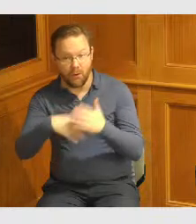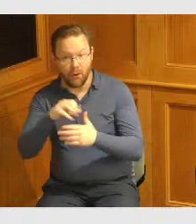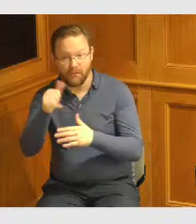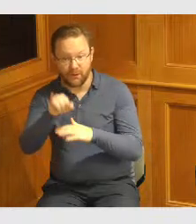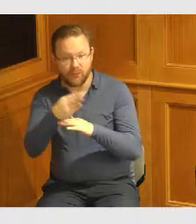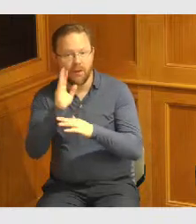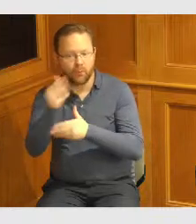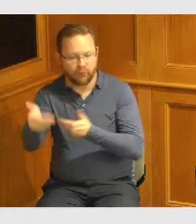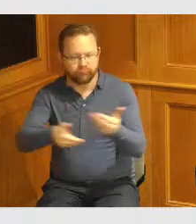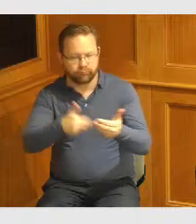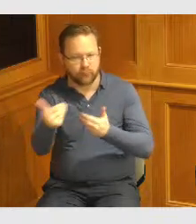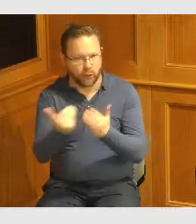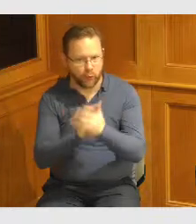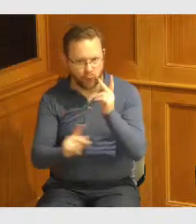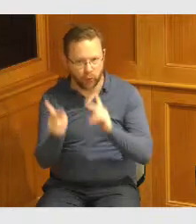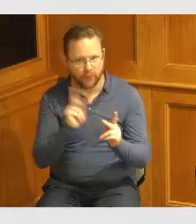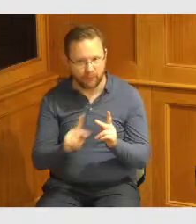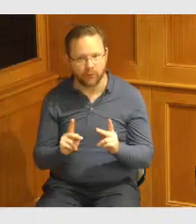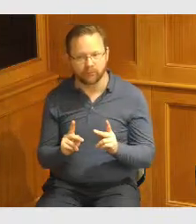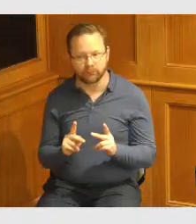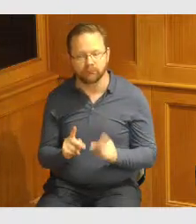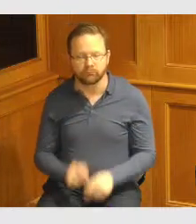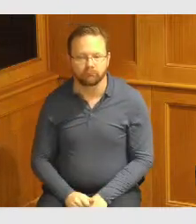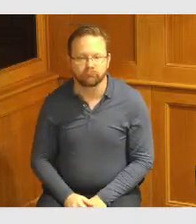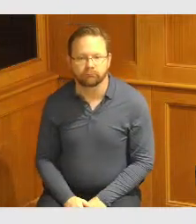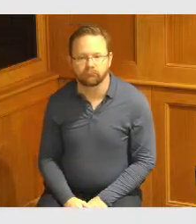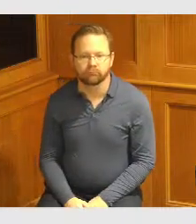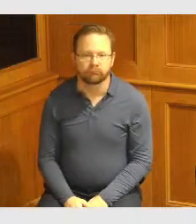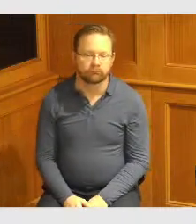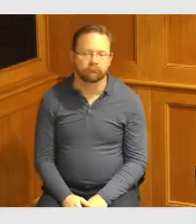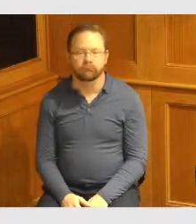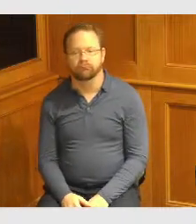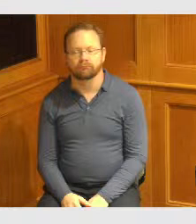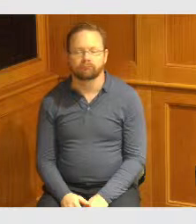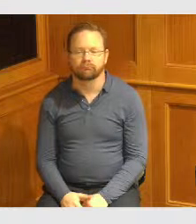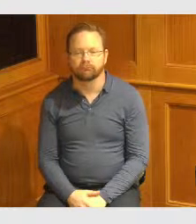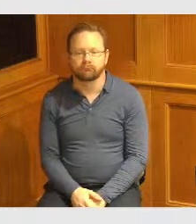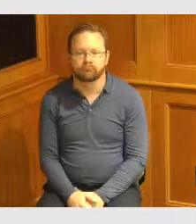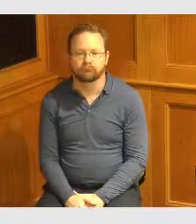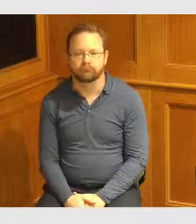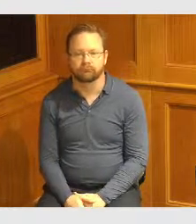city of Cincinnati. They will backfill those jobs over the time of the agreement.